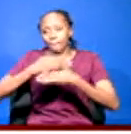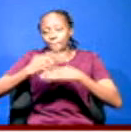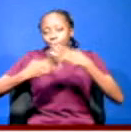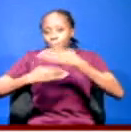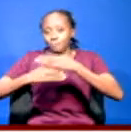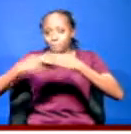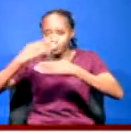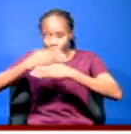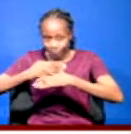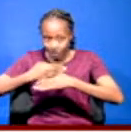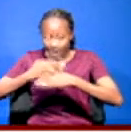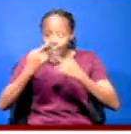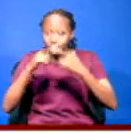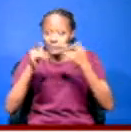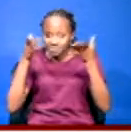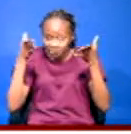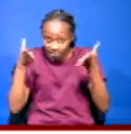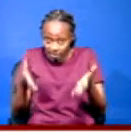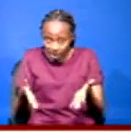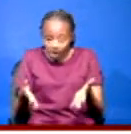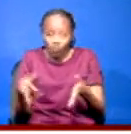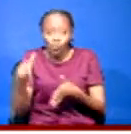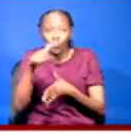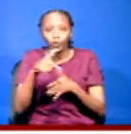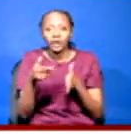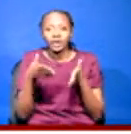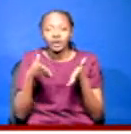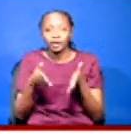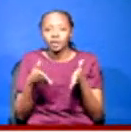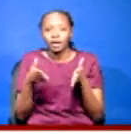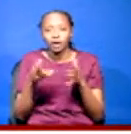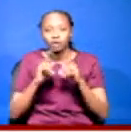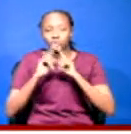and now we're here talking about training